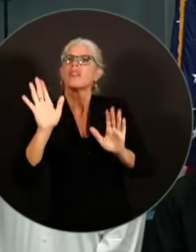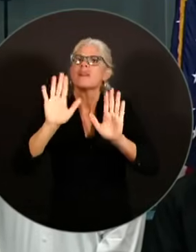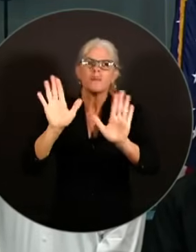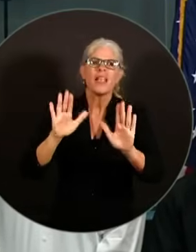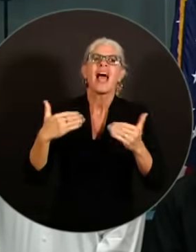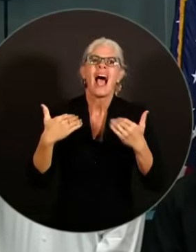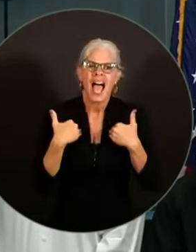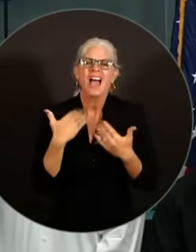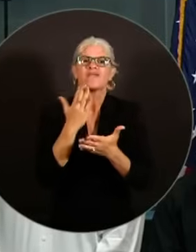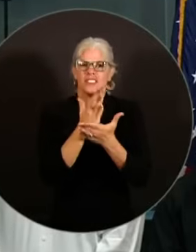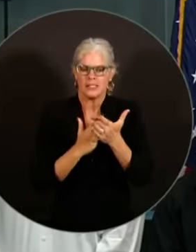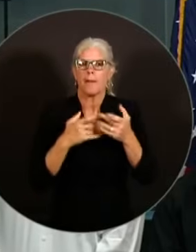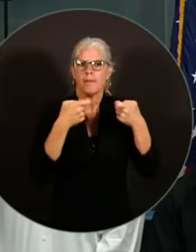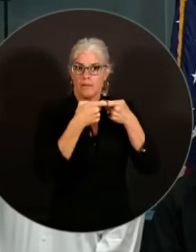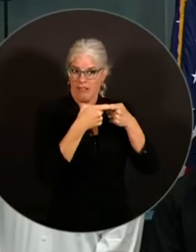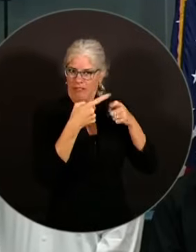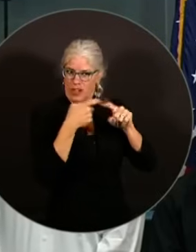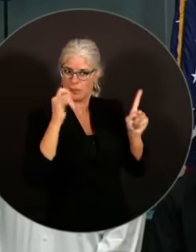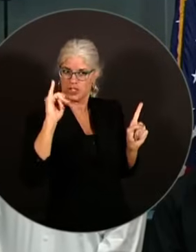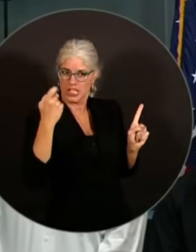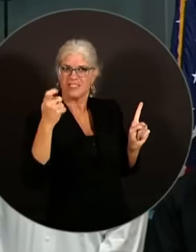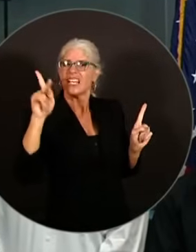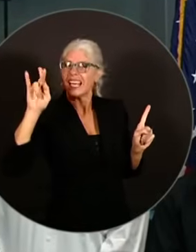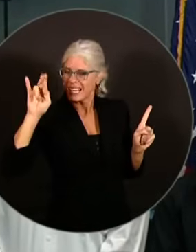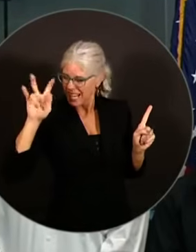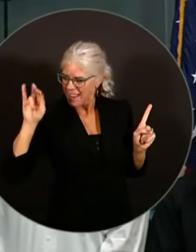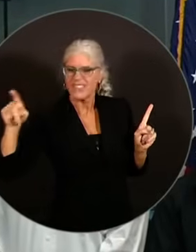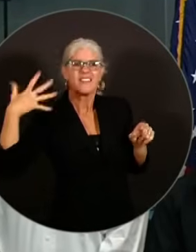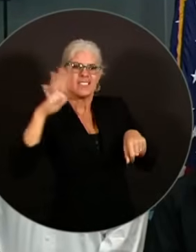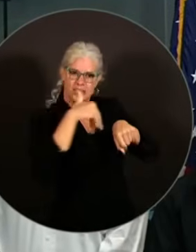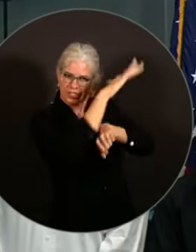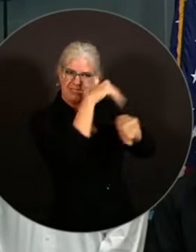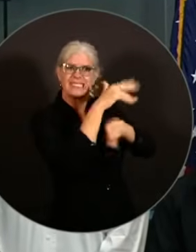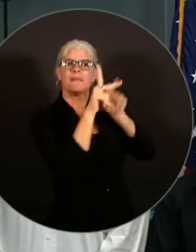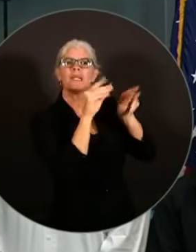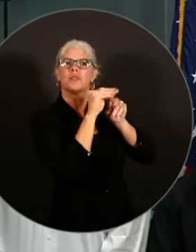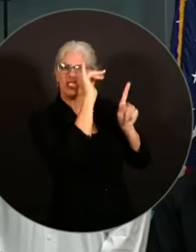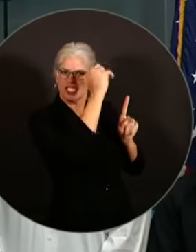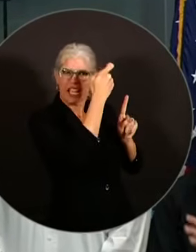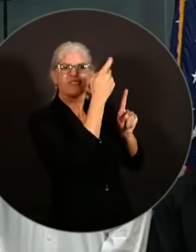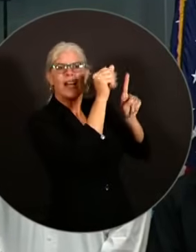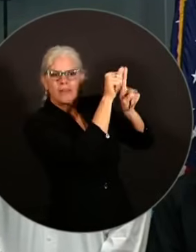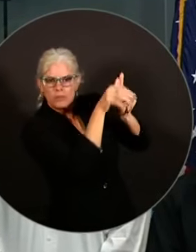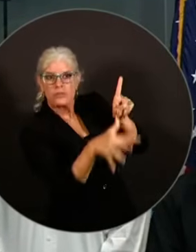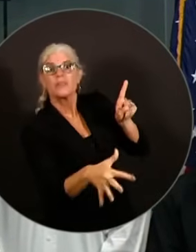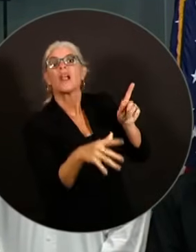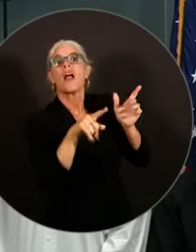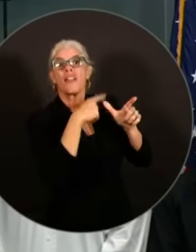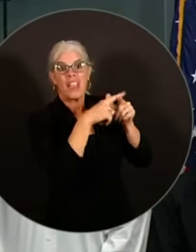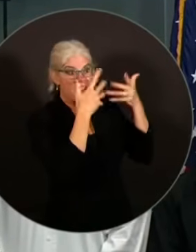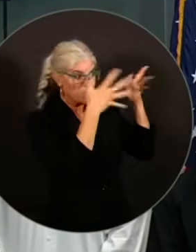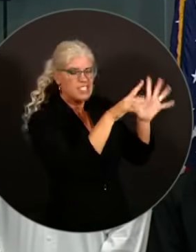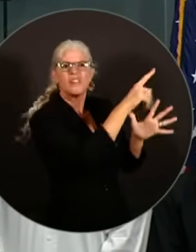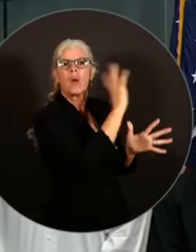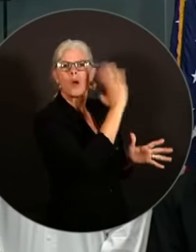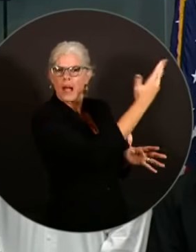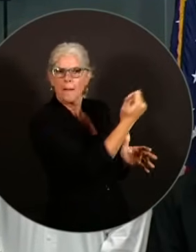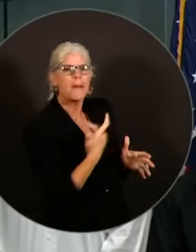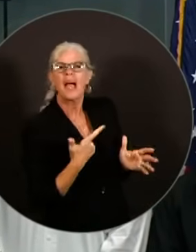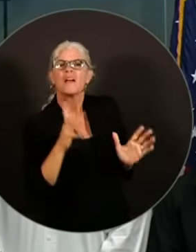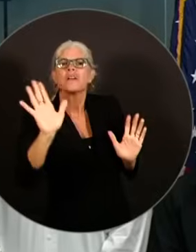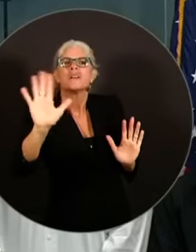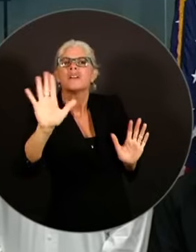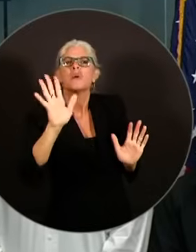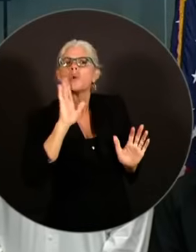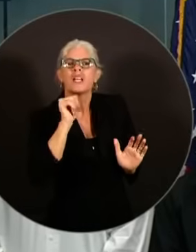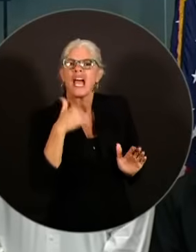Jacksonville originally. Kevin put them in different places to just ride out the storm and then come back in. So no, it's not going to have any